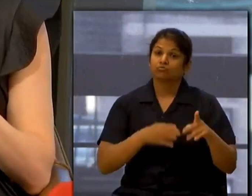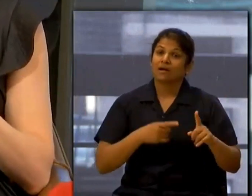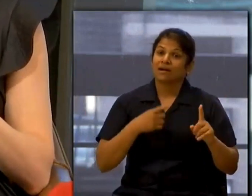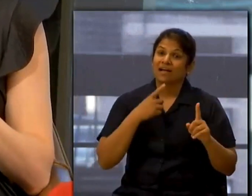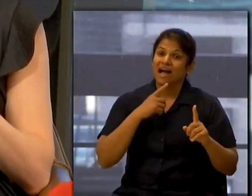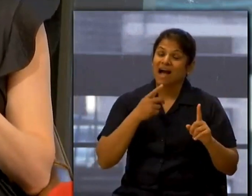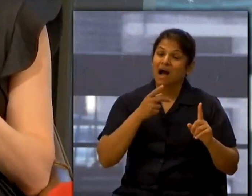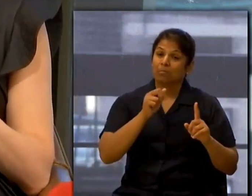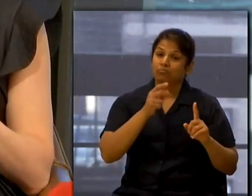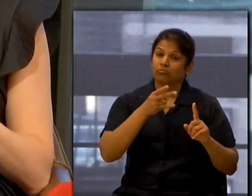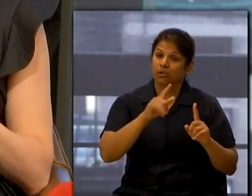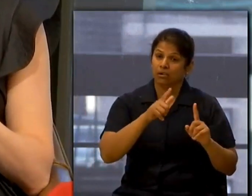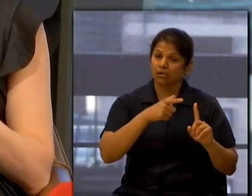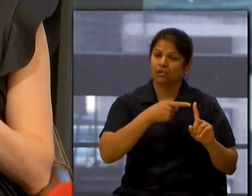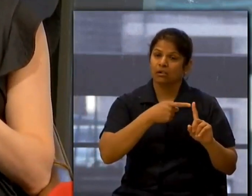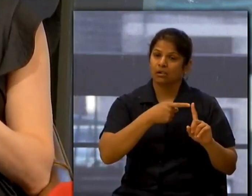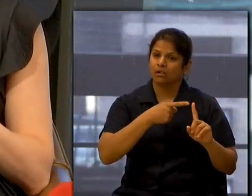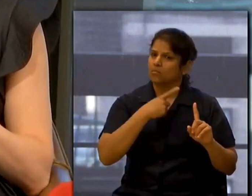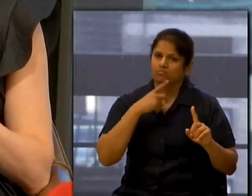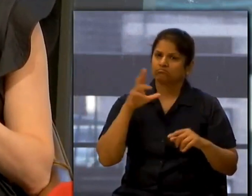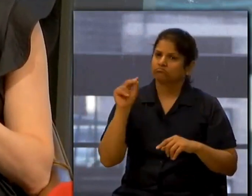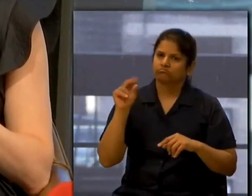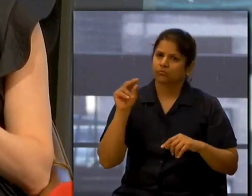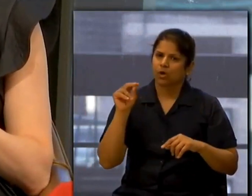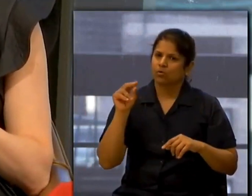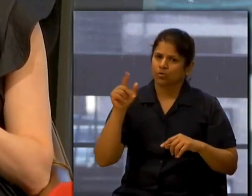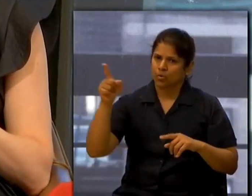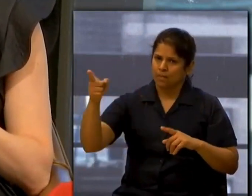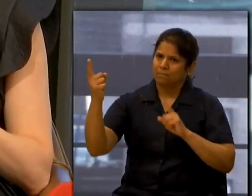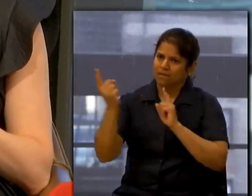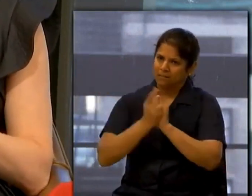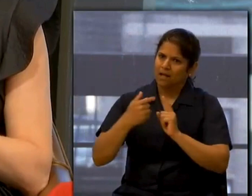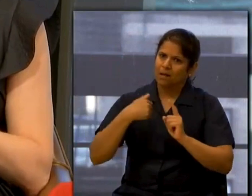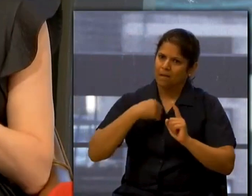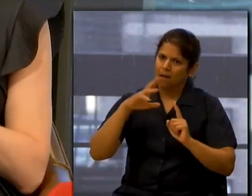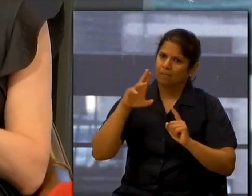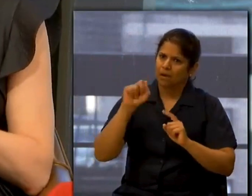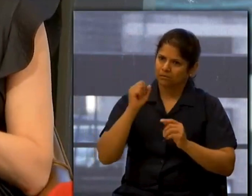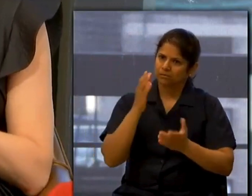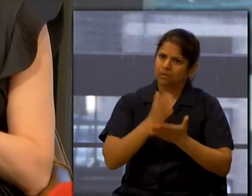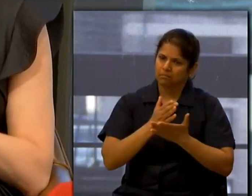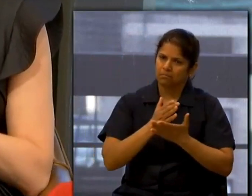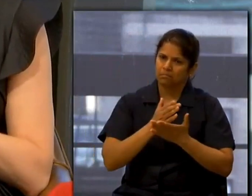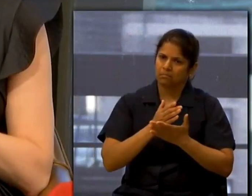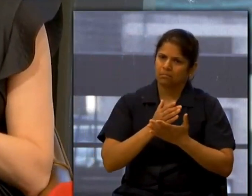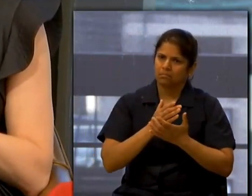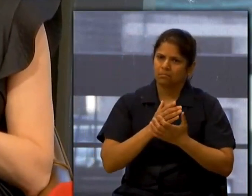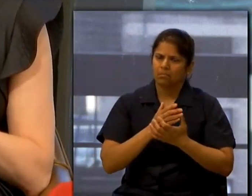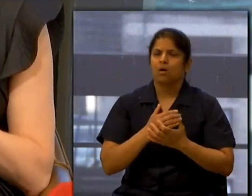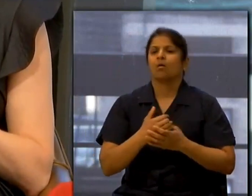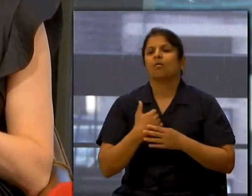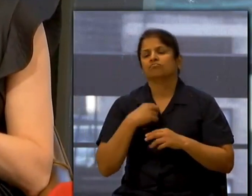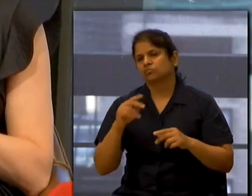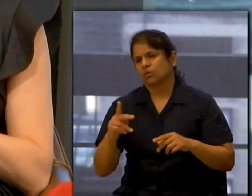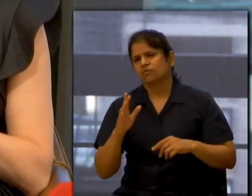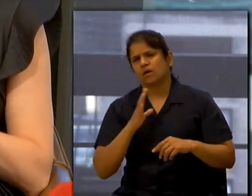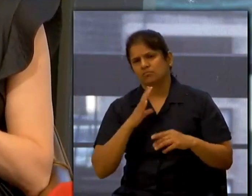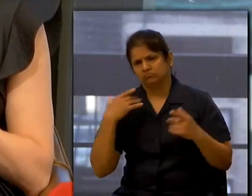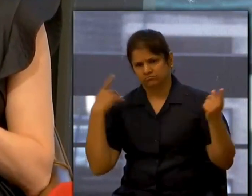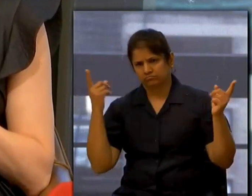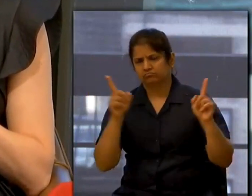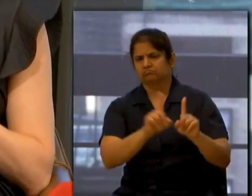us now, she said, no, you'll meet me at my bus stop. So these two women met at the bus stop. This is again a rural